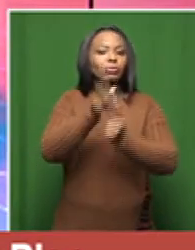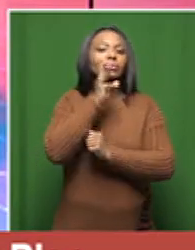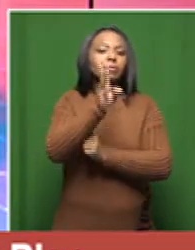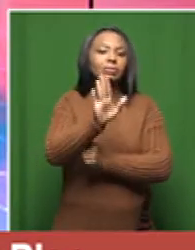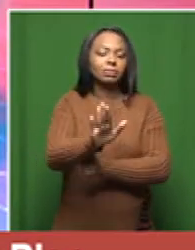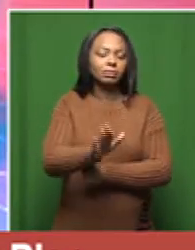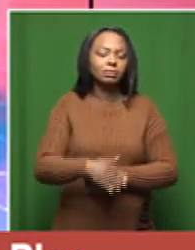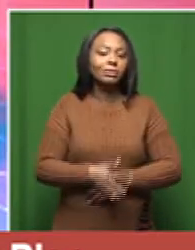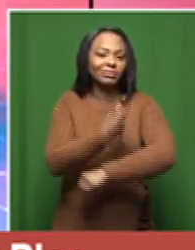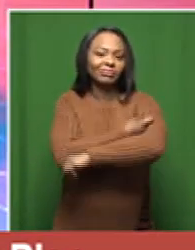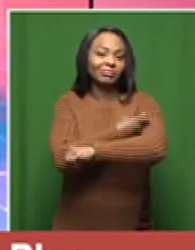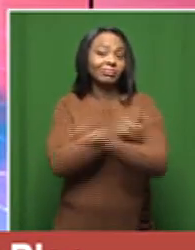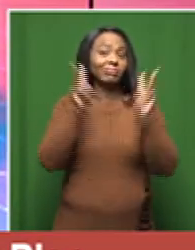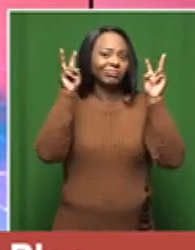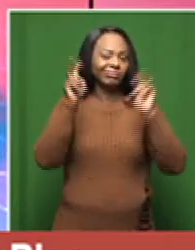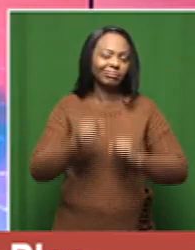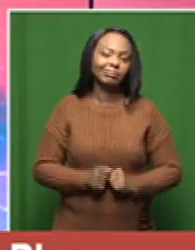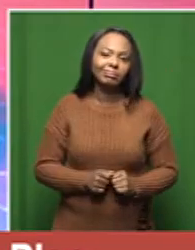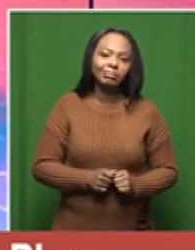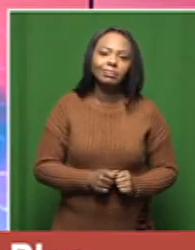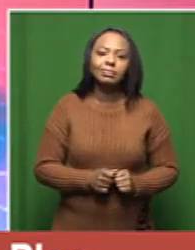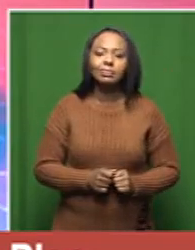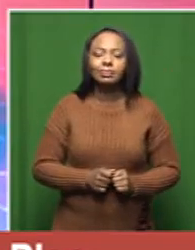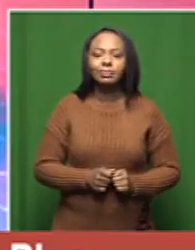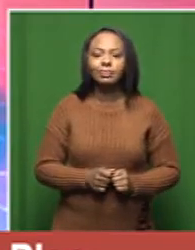this vaccination story. Stay with us.